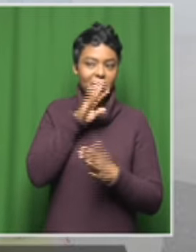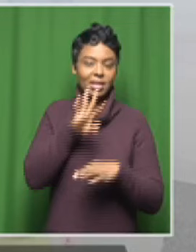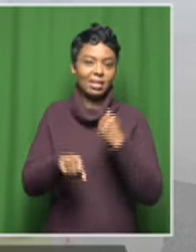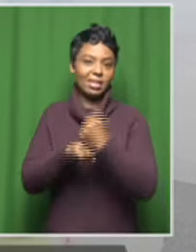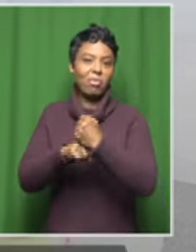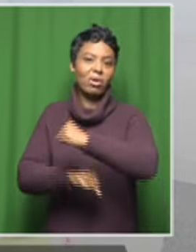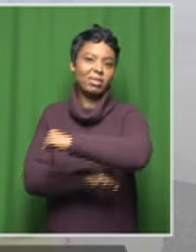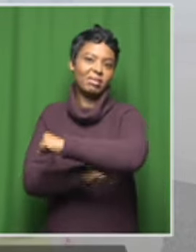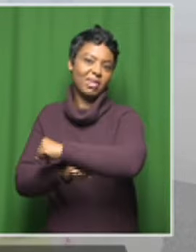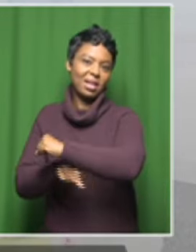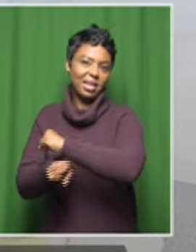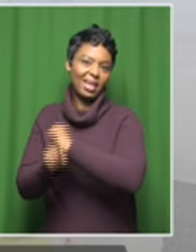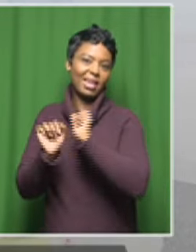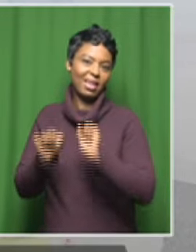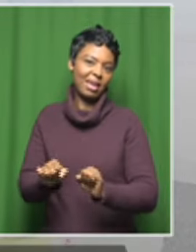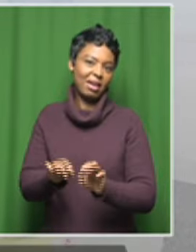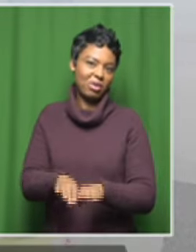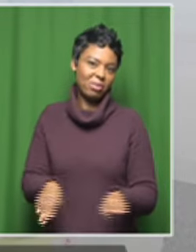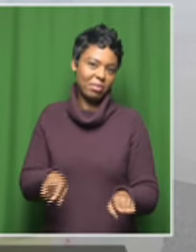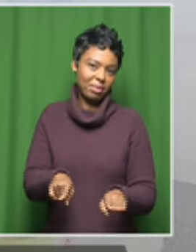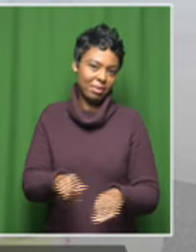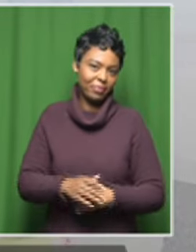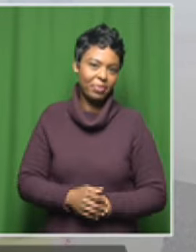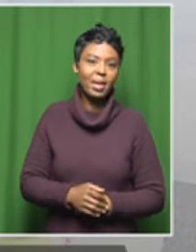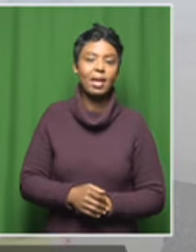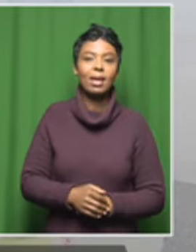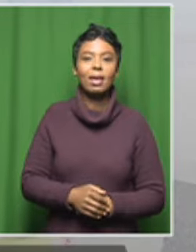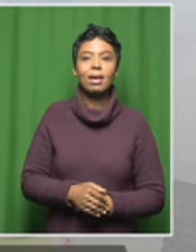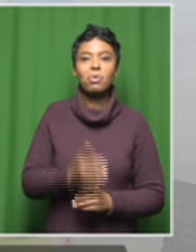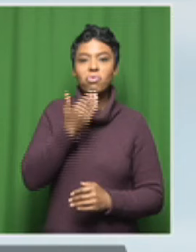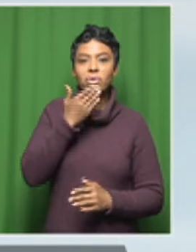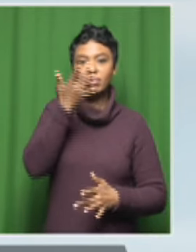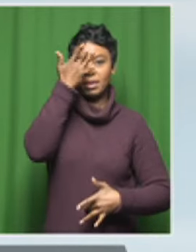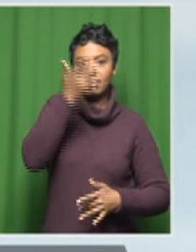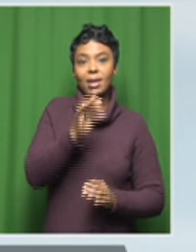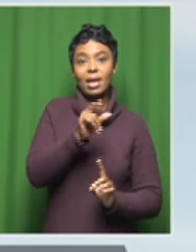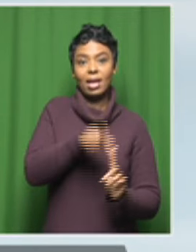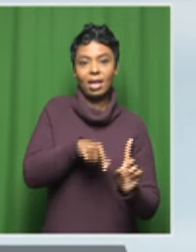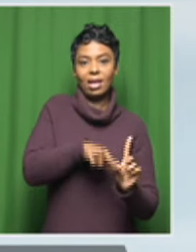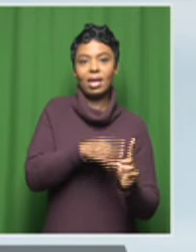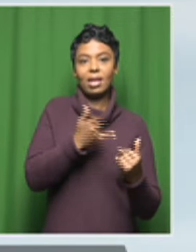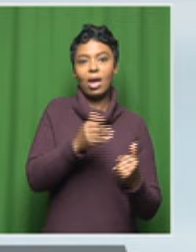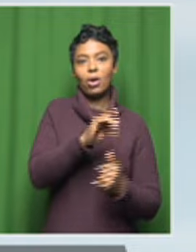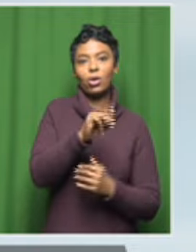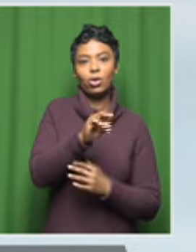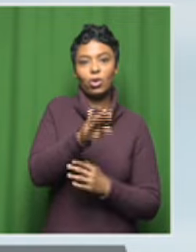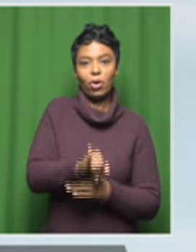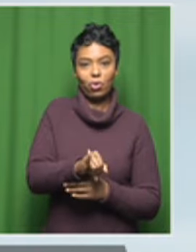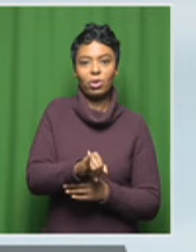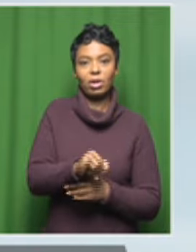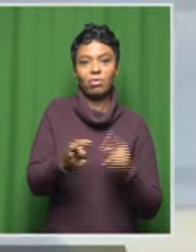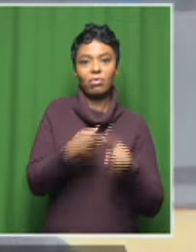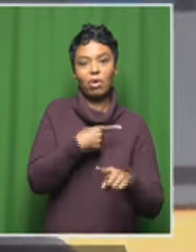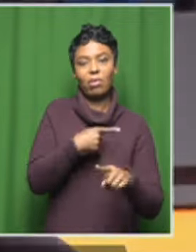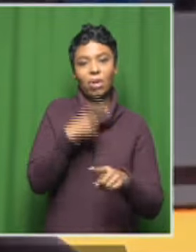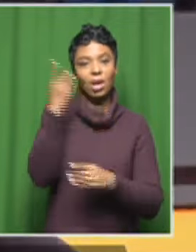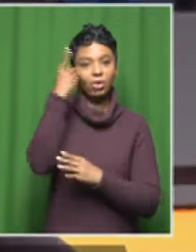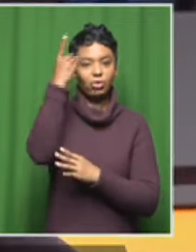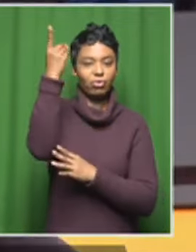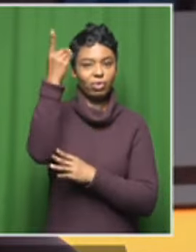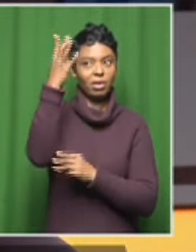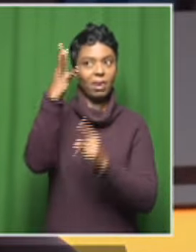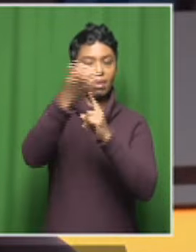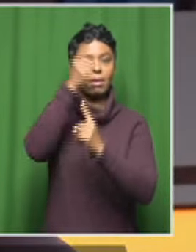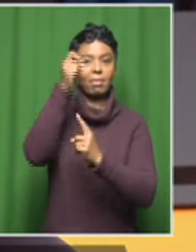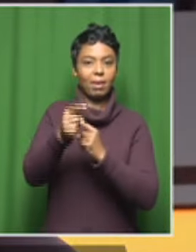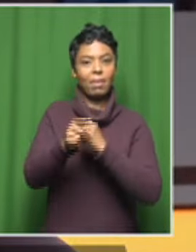this campaign, we're joined in studio by Chloe Katompa, who's the head of operations at the Reach for a Dream Foundation. Chloe, thanks for coming